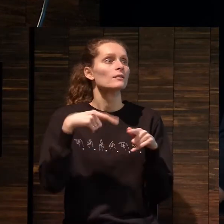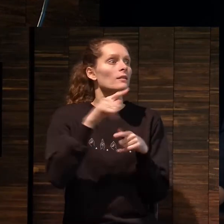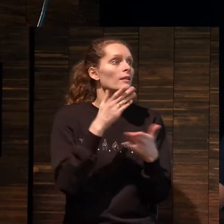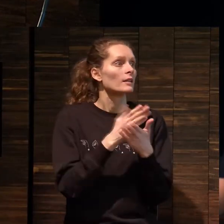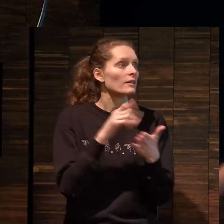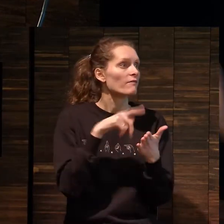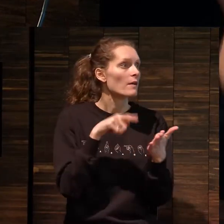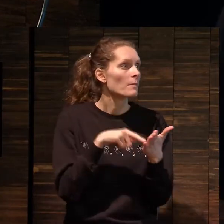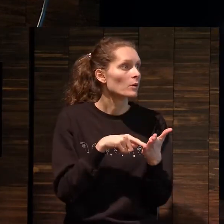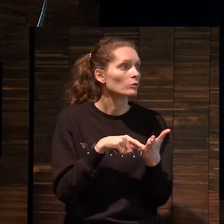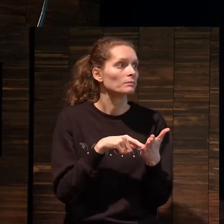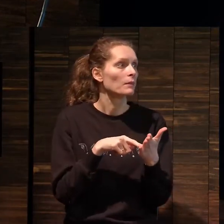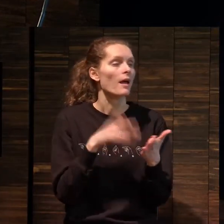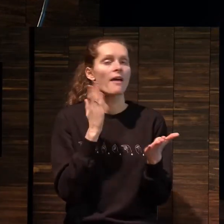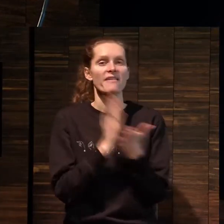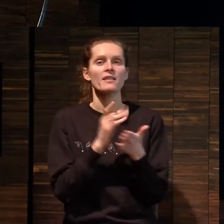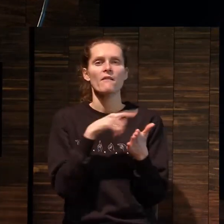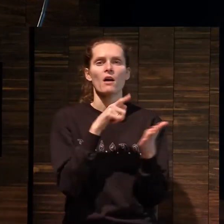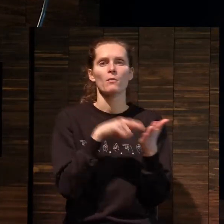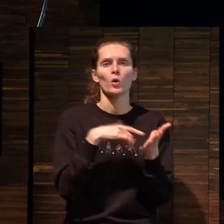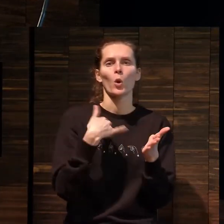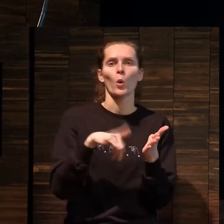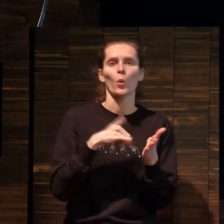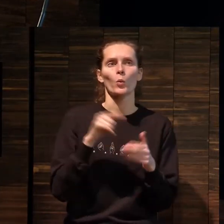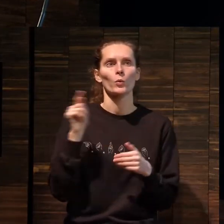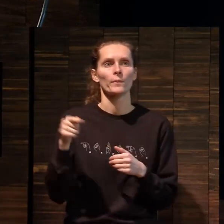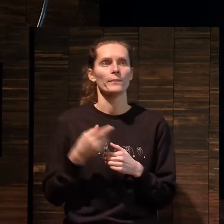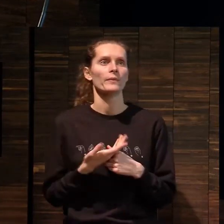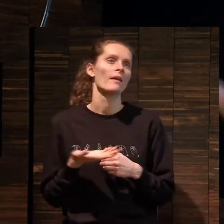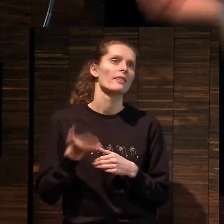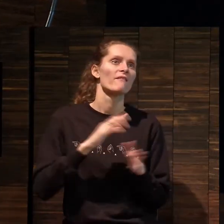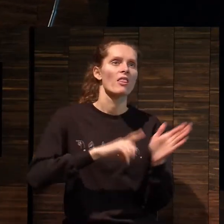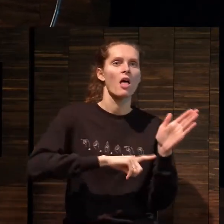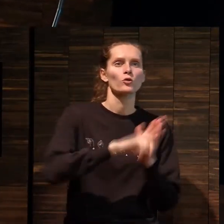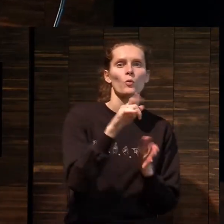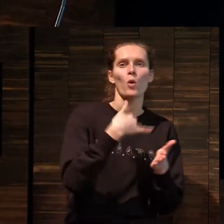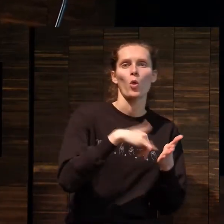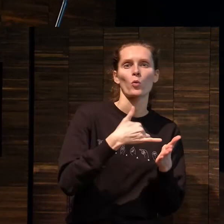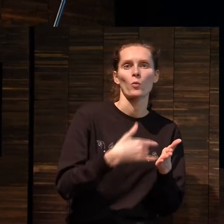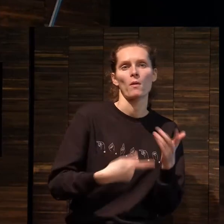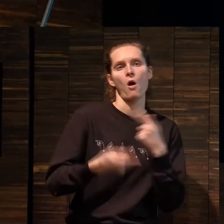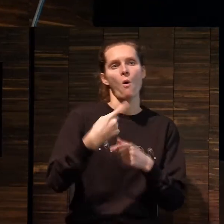Yes, thank you very much. Any other questions from the audience? We do have questions